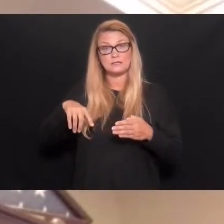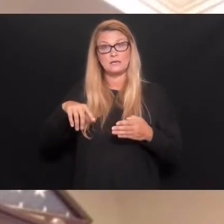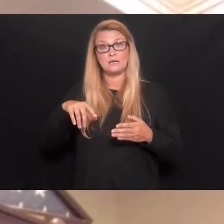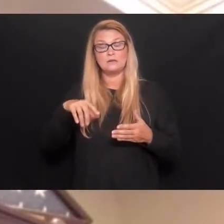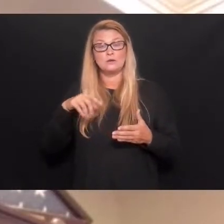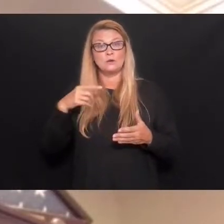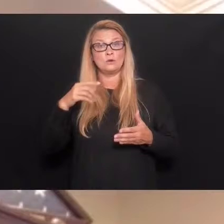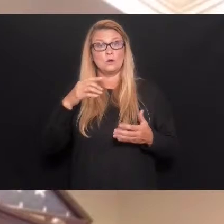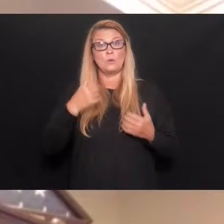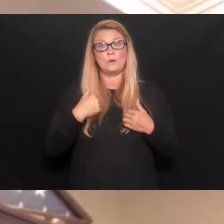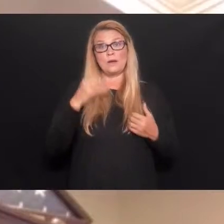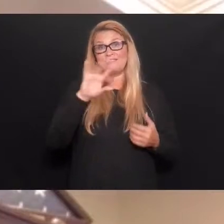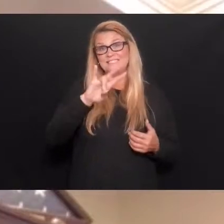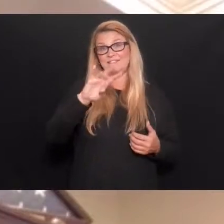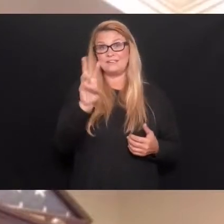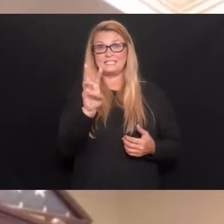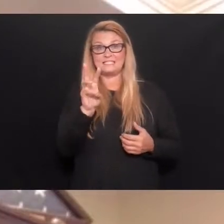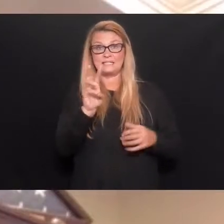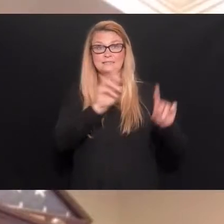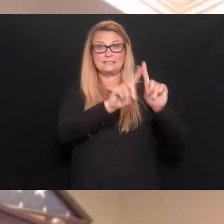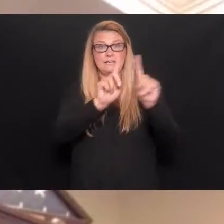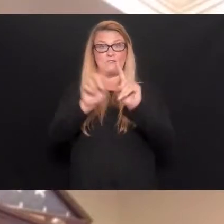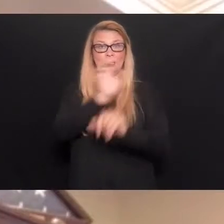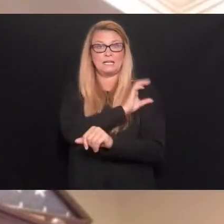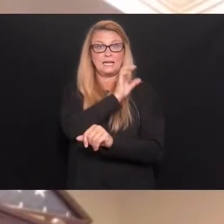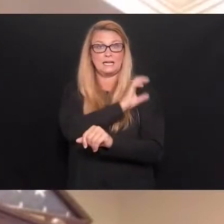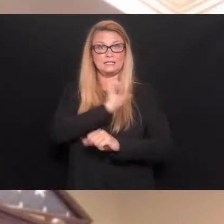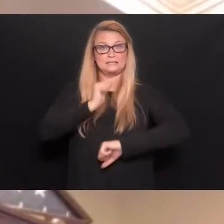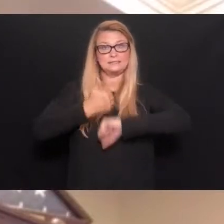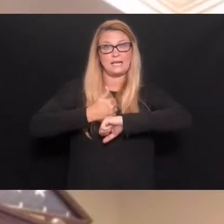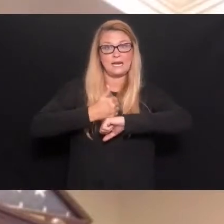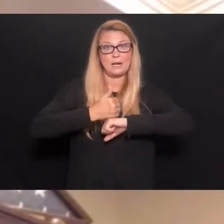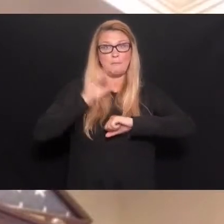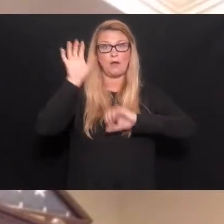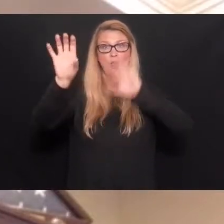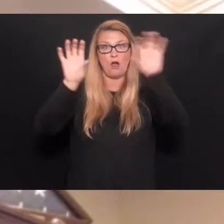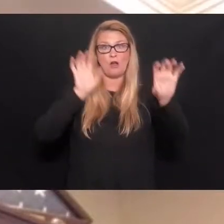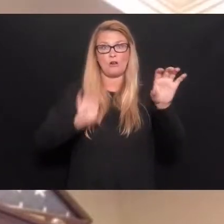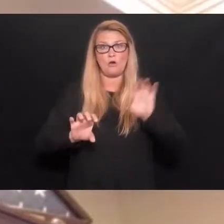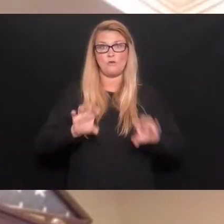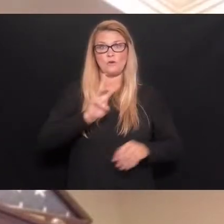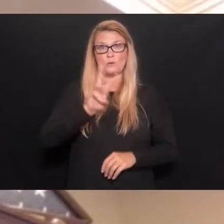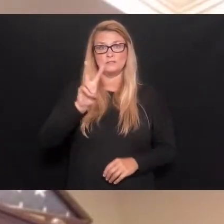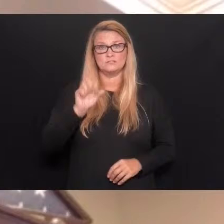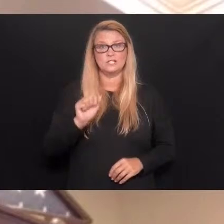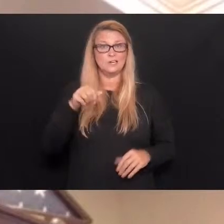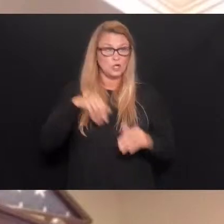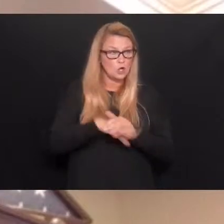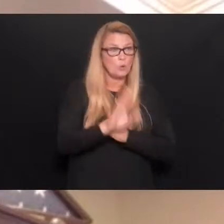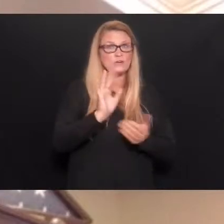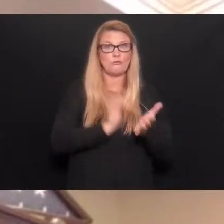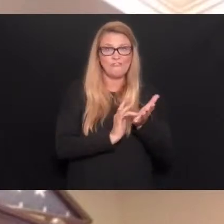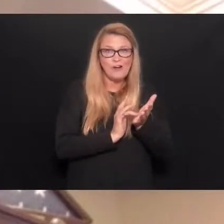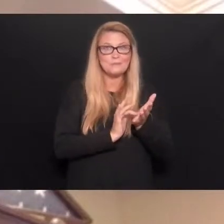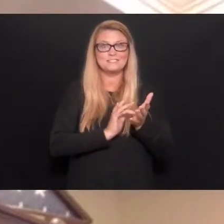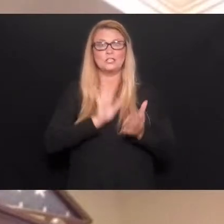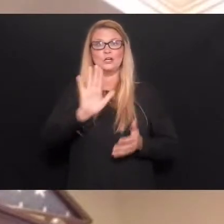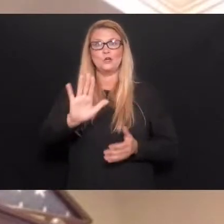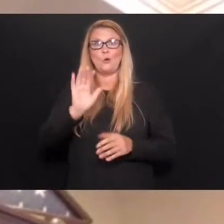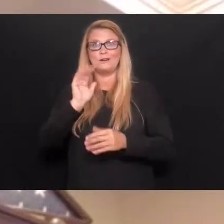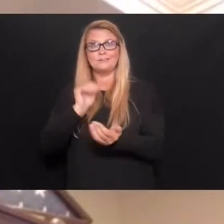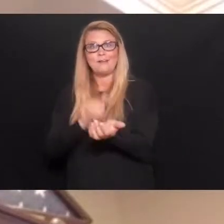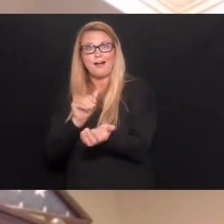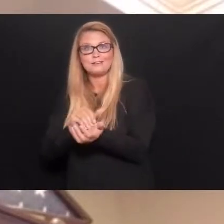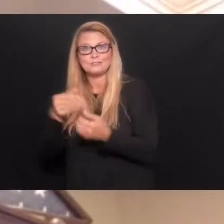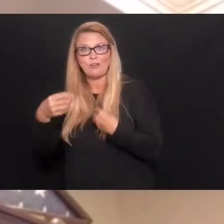are 76 plus clinics going on across the state of West Virginia. You can go to a pharmacy, you can go to your primary care